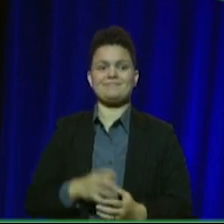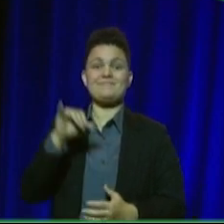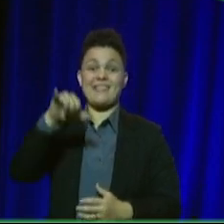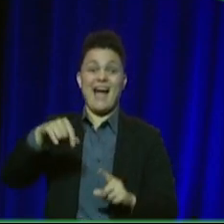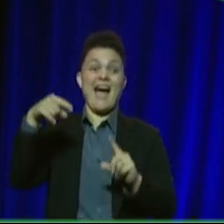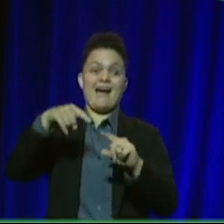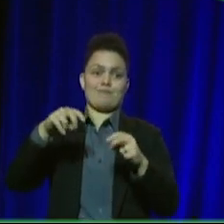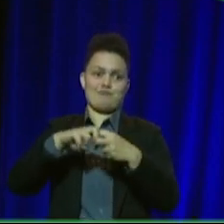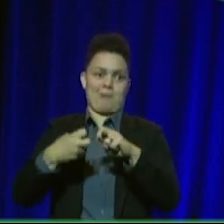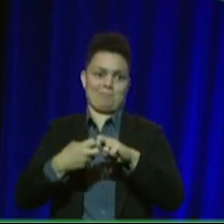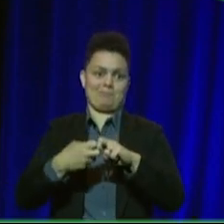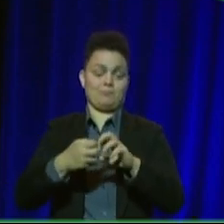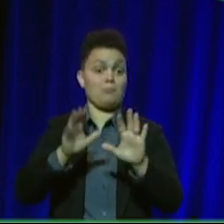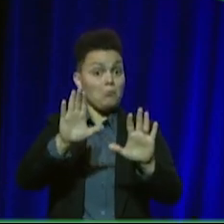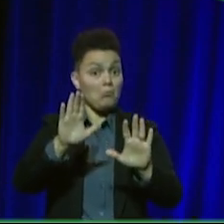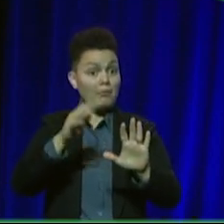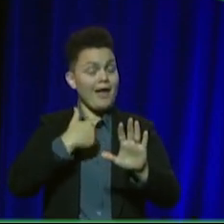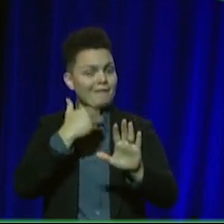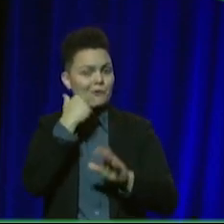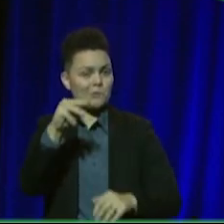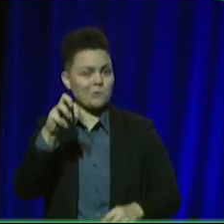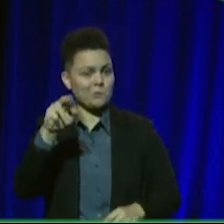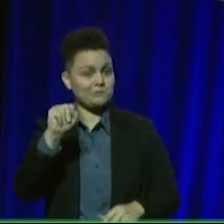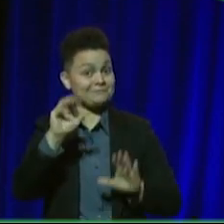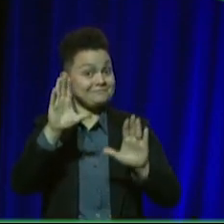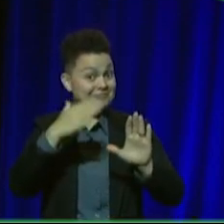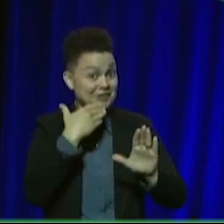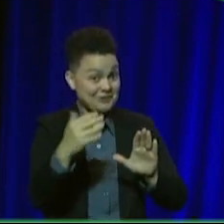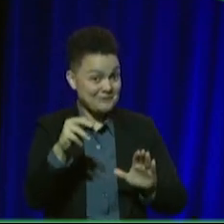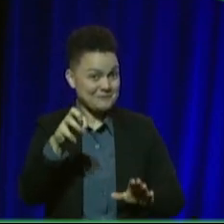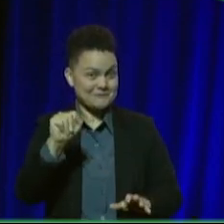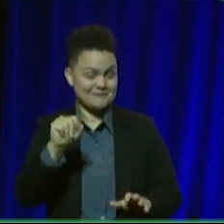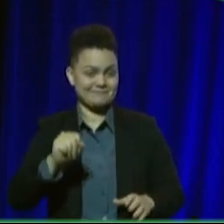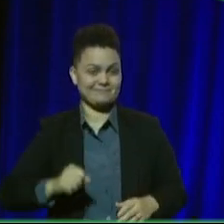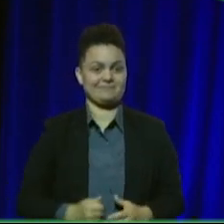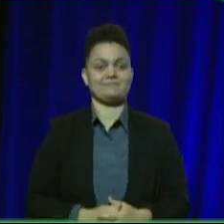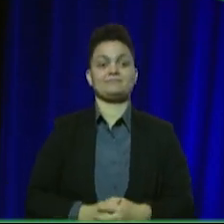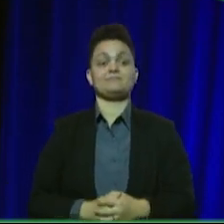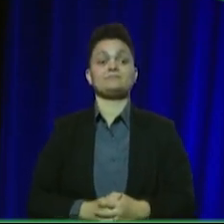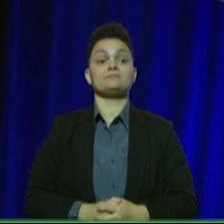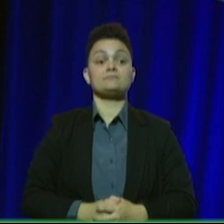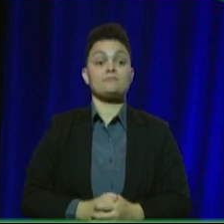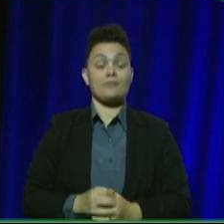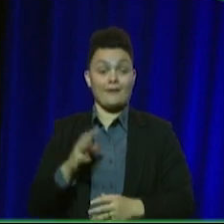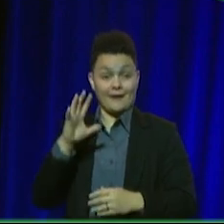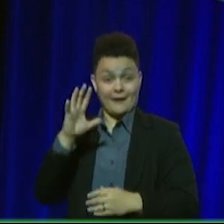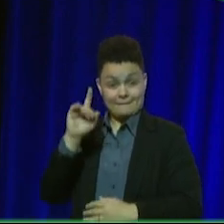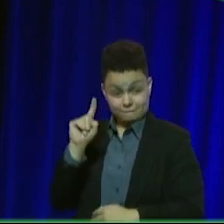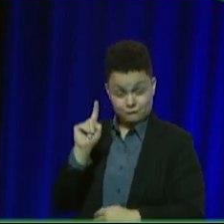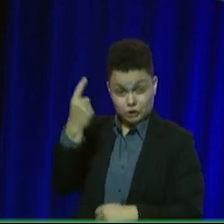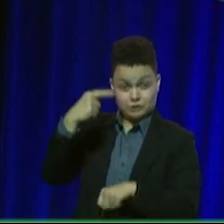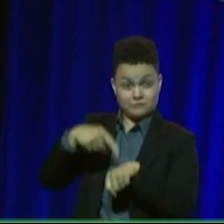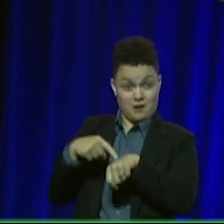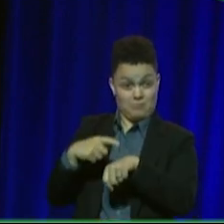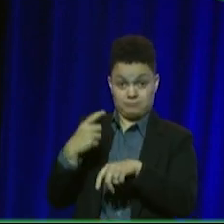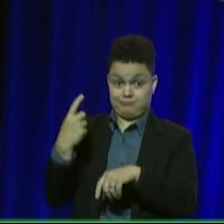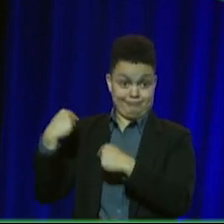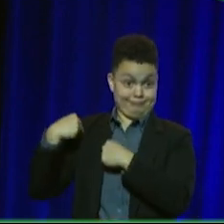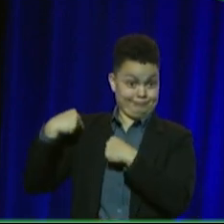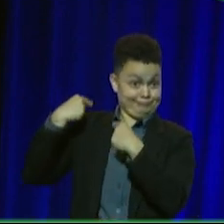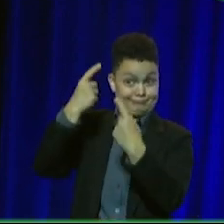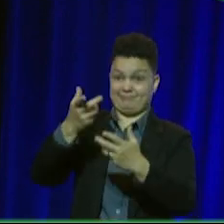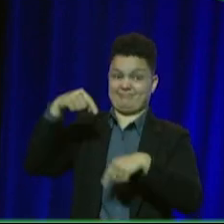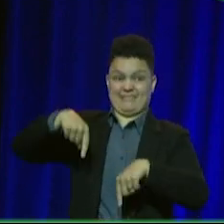good news, actually really good news, because for the first time in the industry, I think, we are seeing